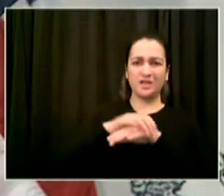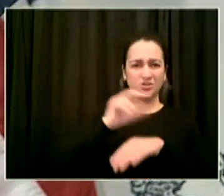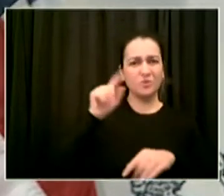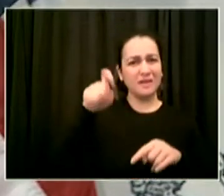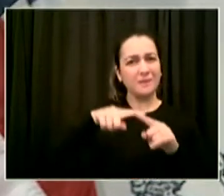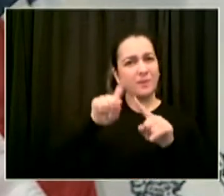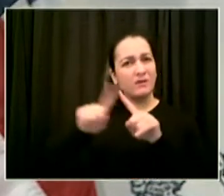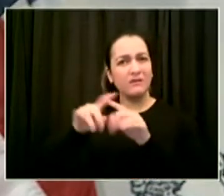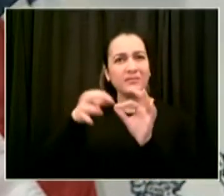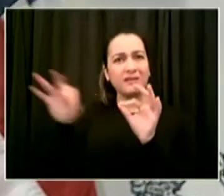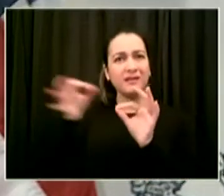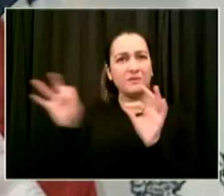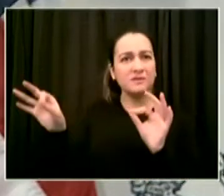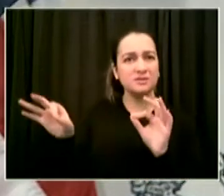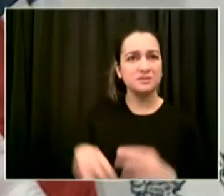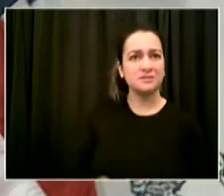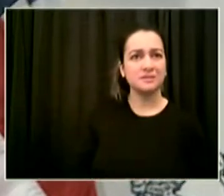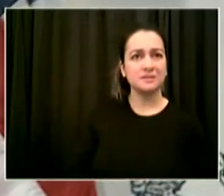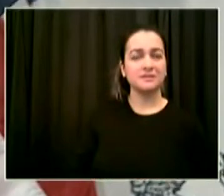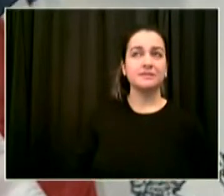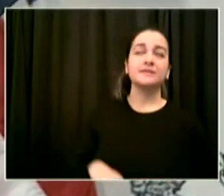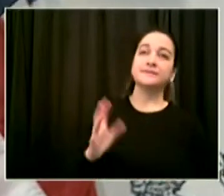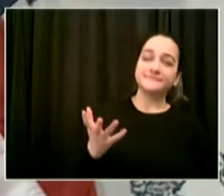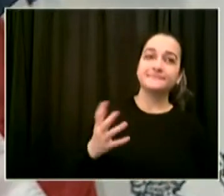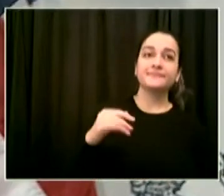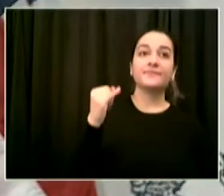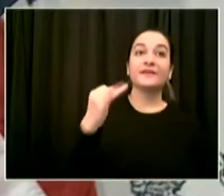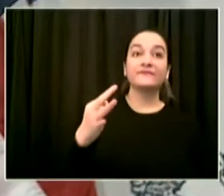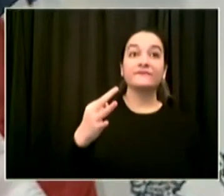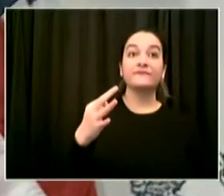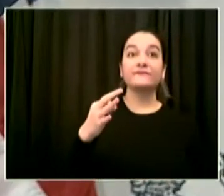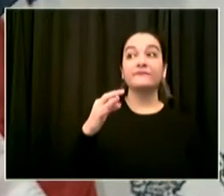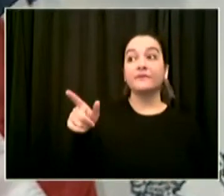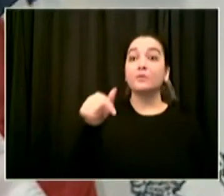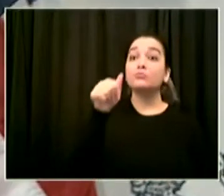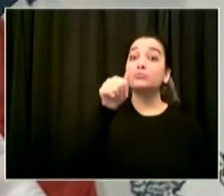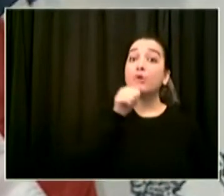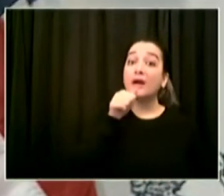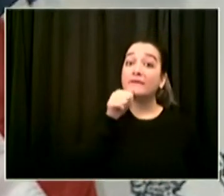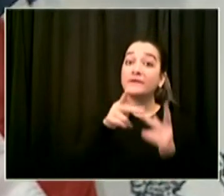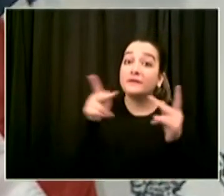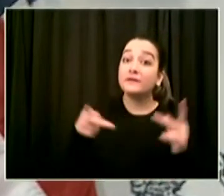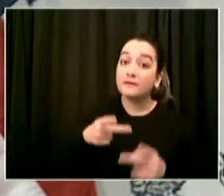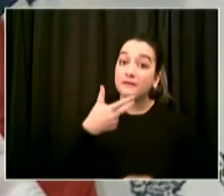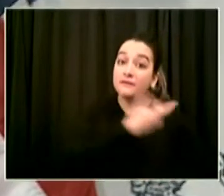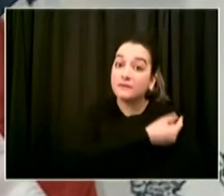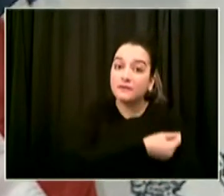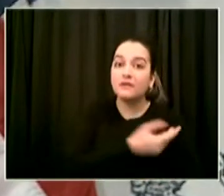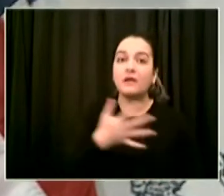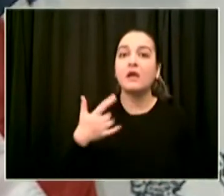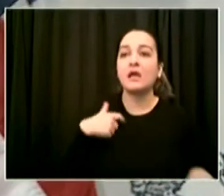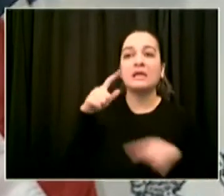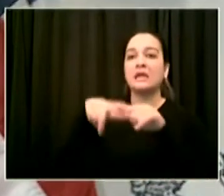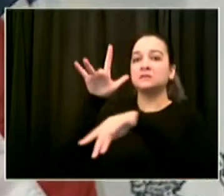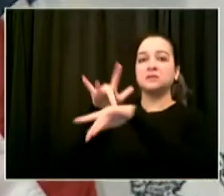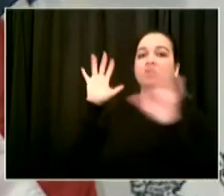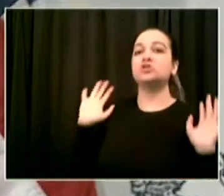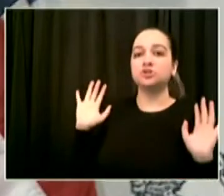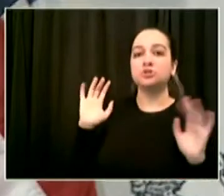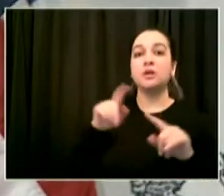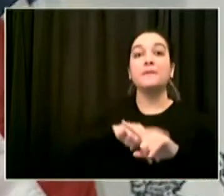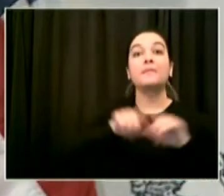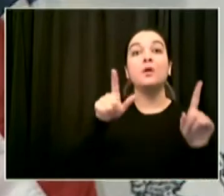the clientele, the folks coming to it, that we need to engage in this effort. So if a site is based in a community